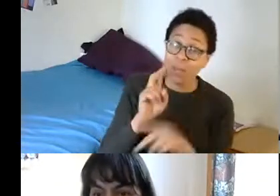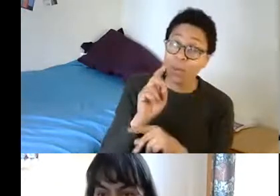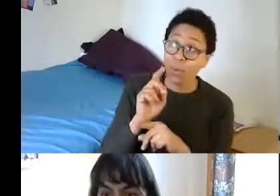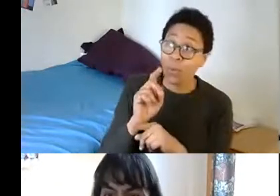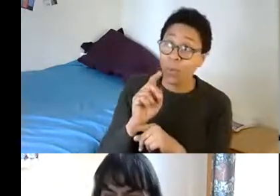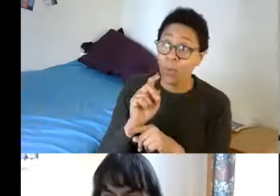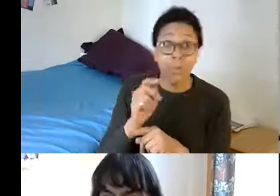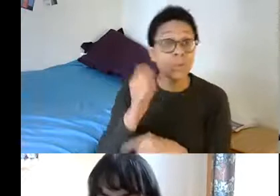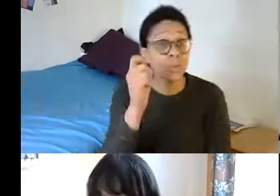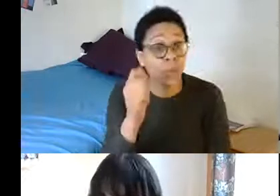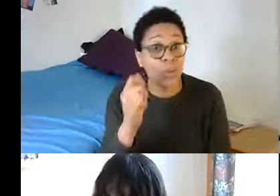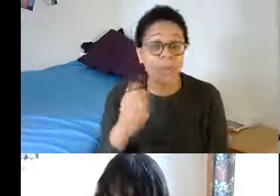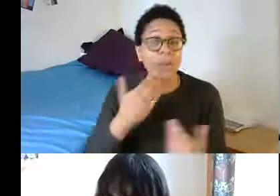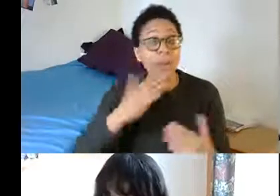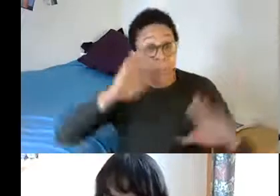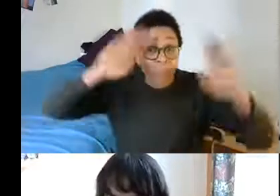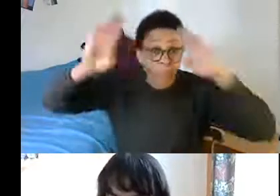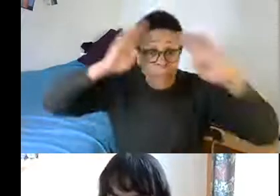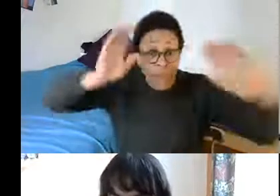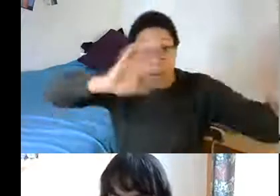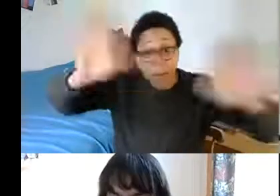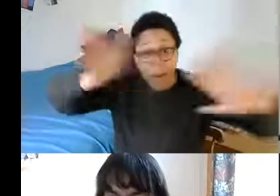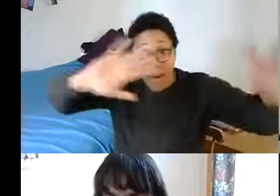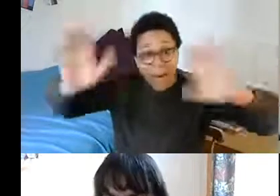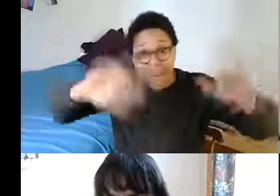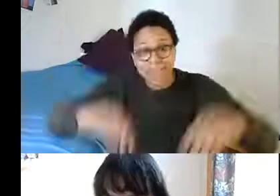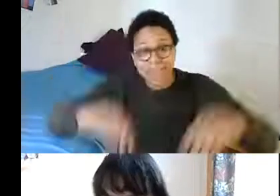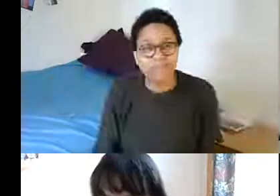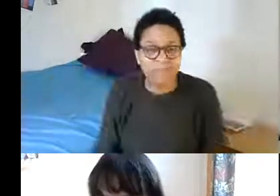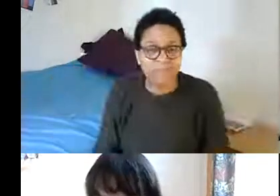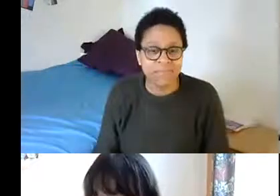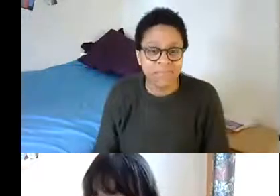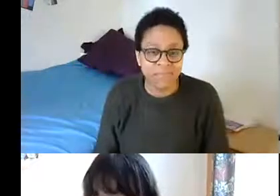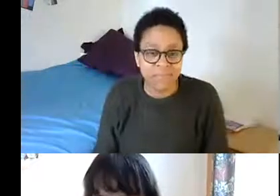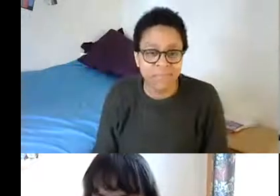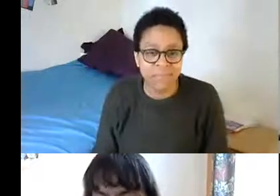Take care, everyone. Bye. Bye. Bye. Keep safe. Bye.